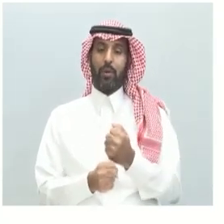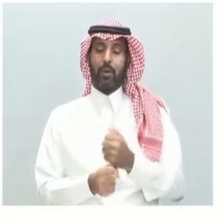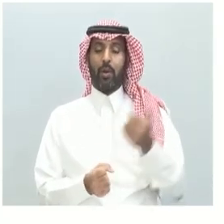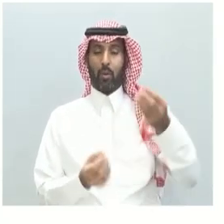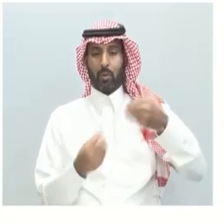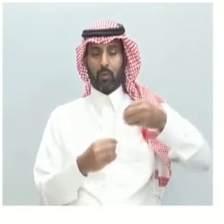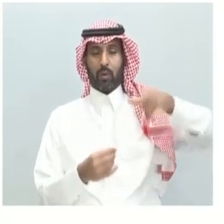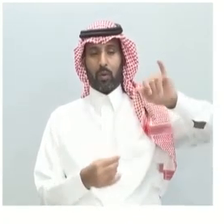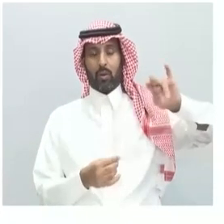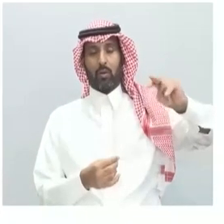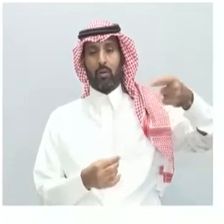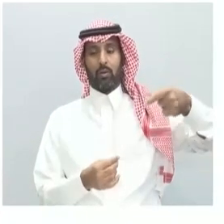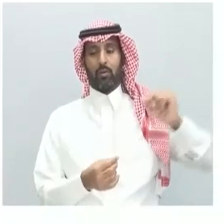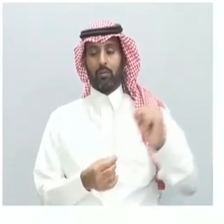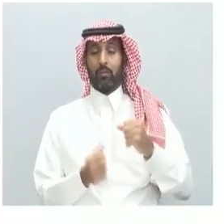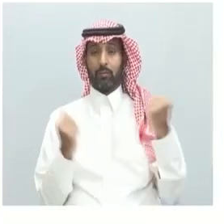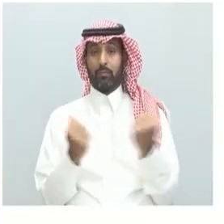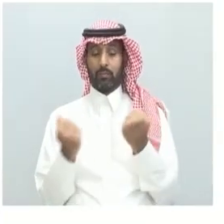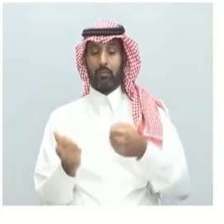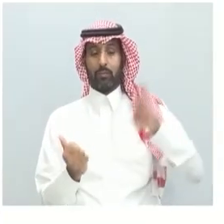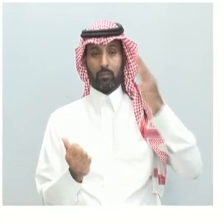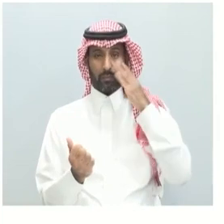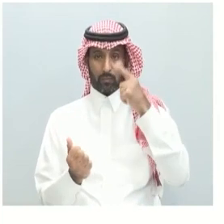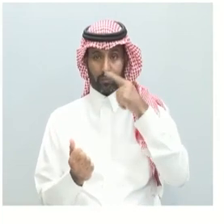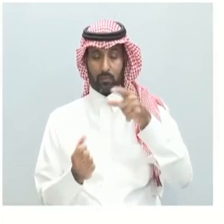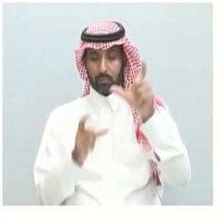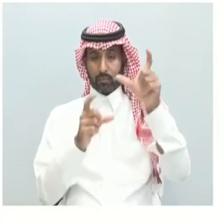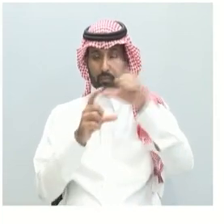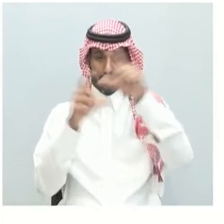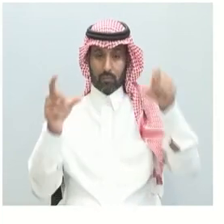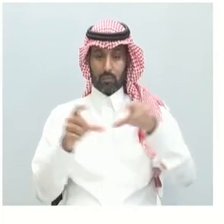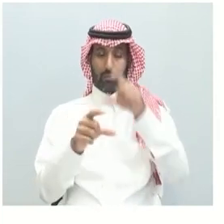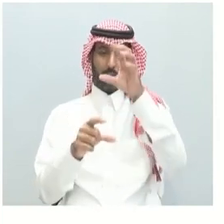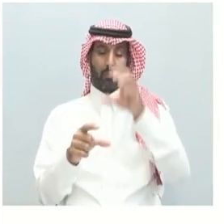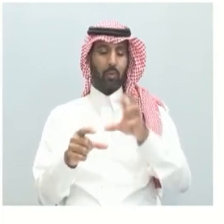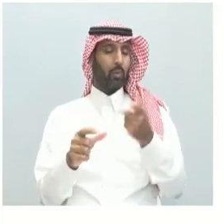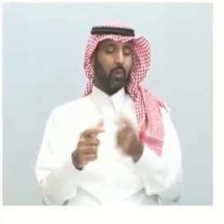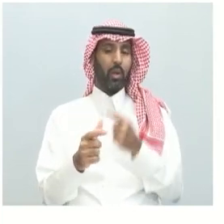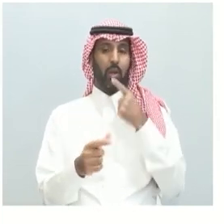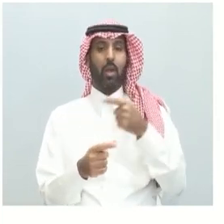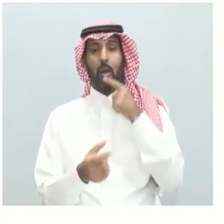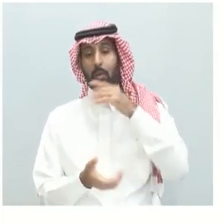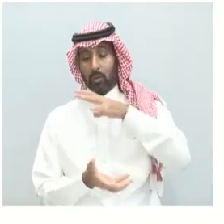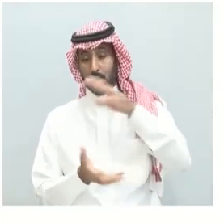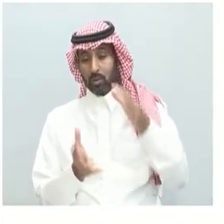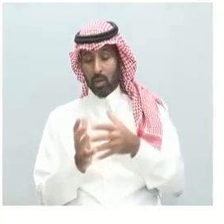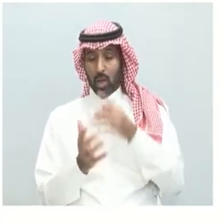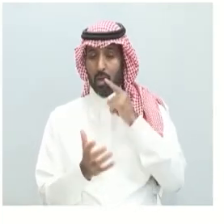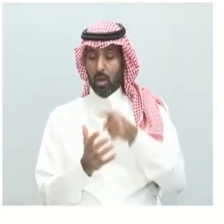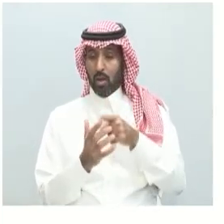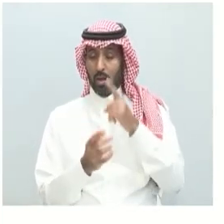happening today. Exercise B, look at the words in the box describing geographical features and green